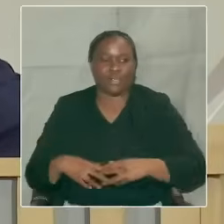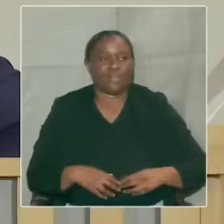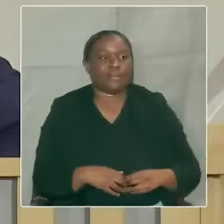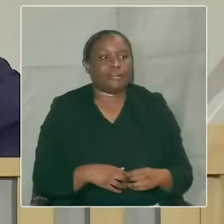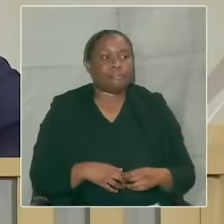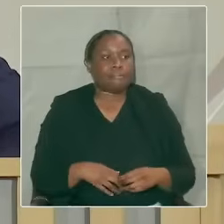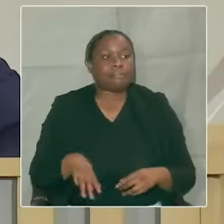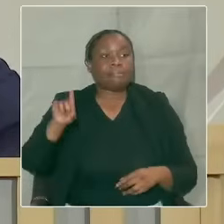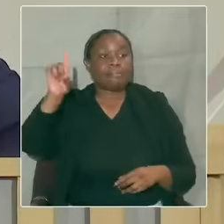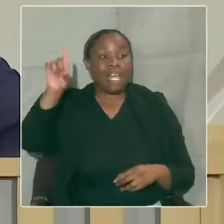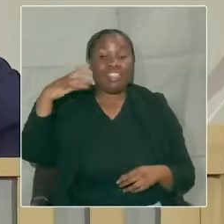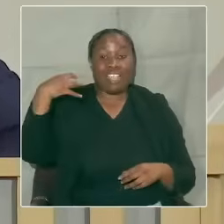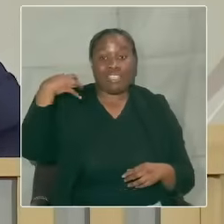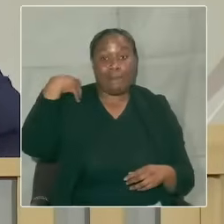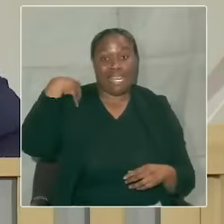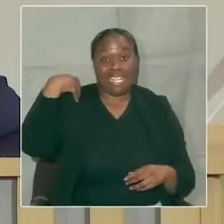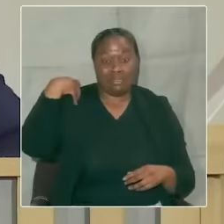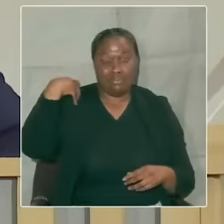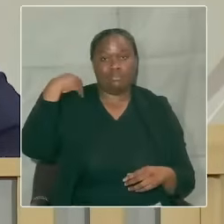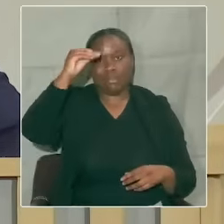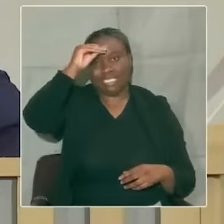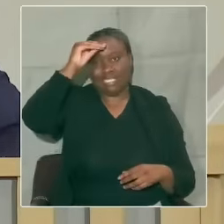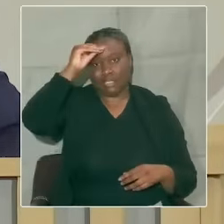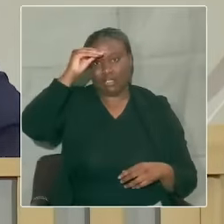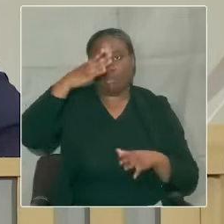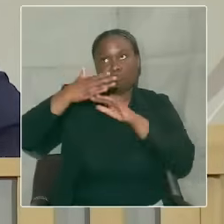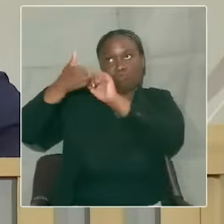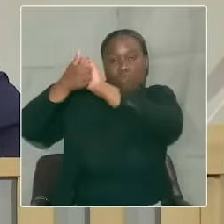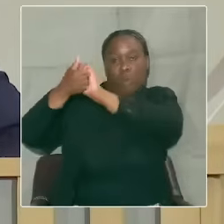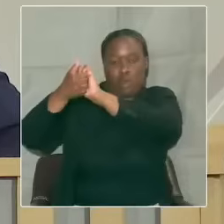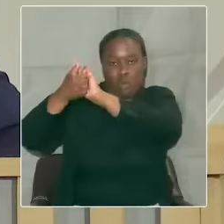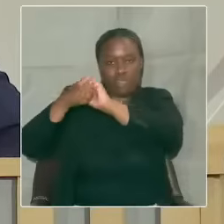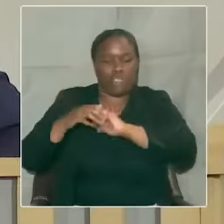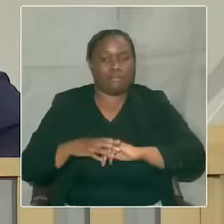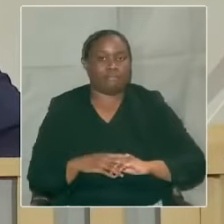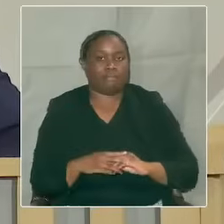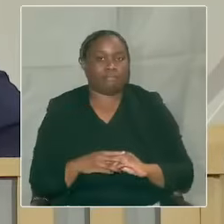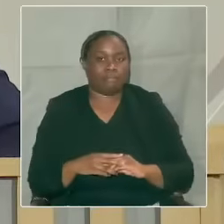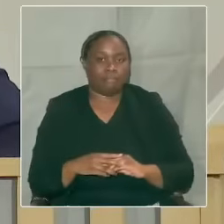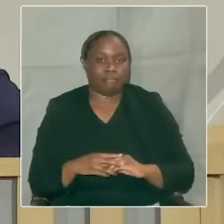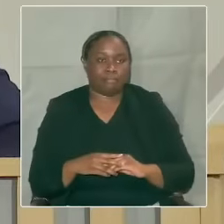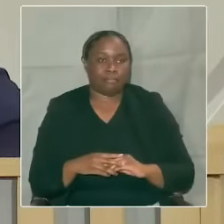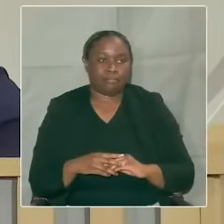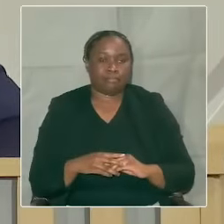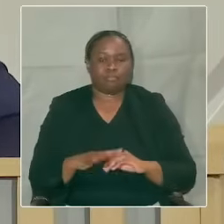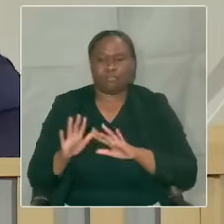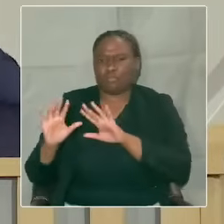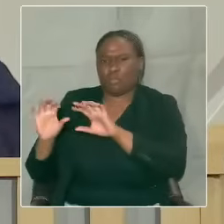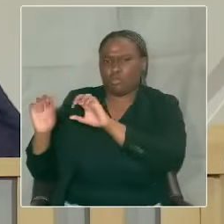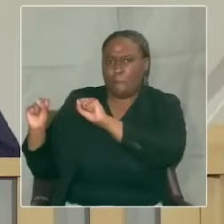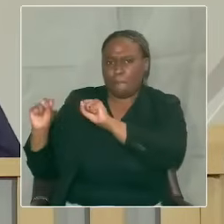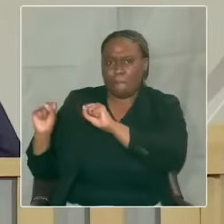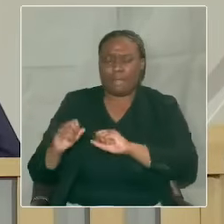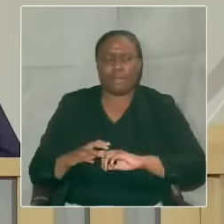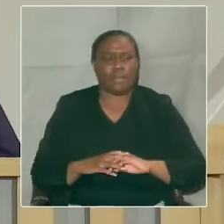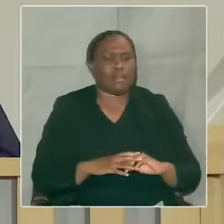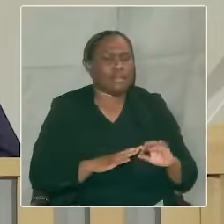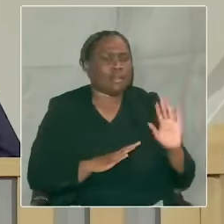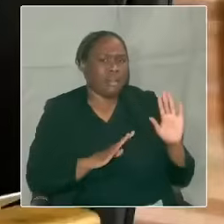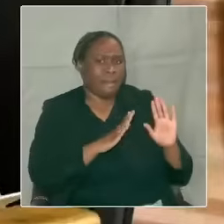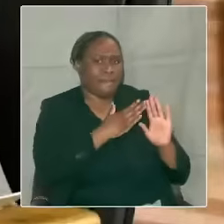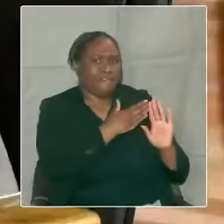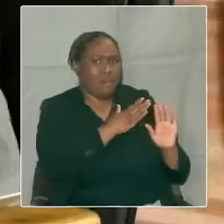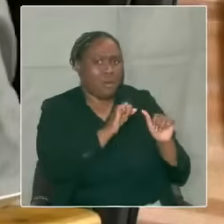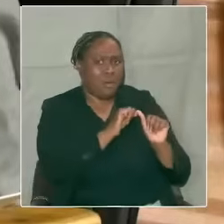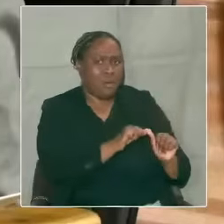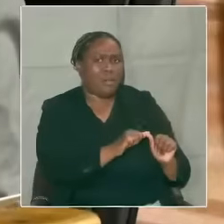member responsible for policing refers to the Minister of Police. And if I can just stop you there, perhaps. Before you